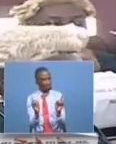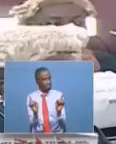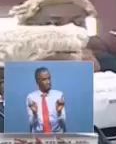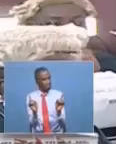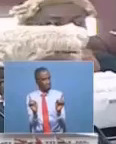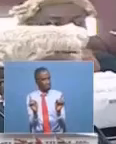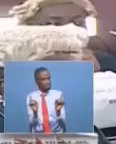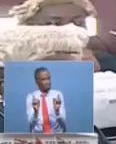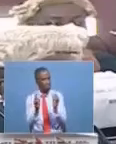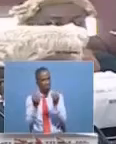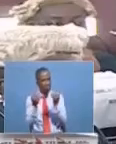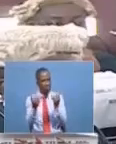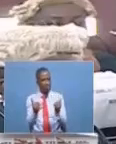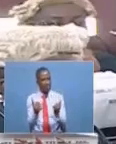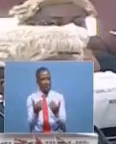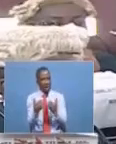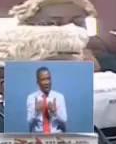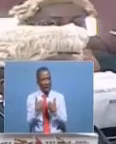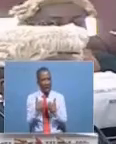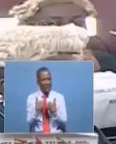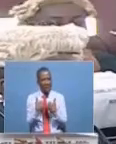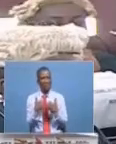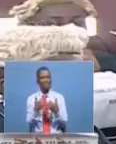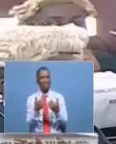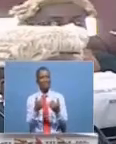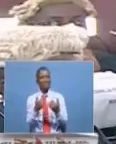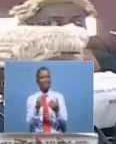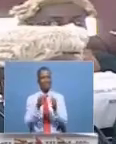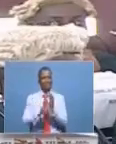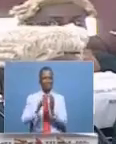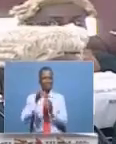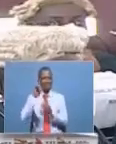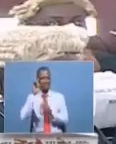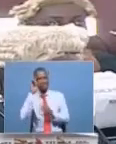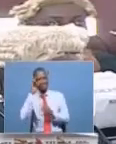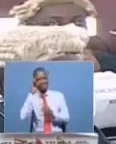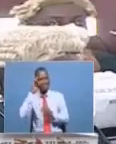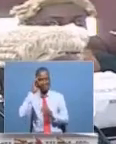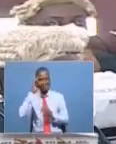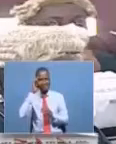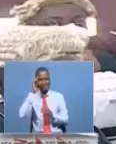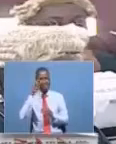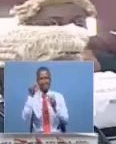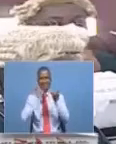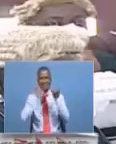which have occasioned a miscarriage of justice